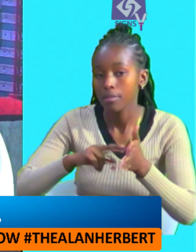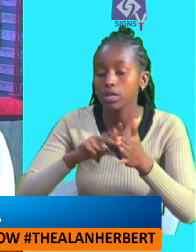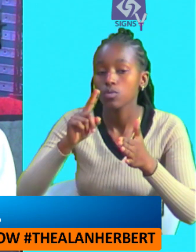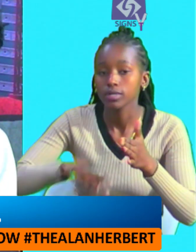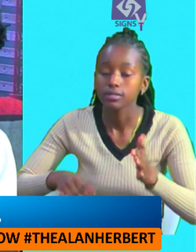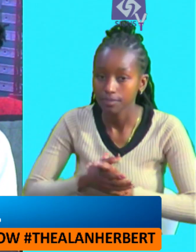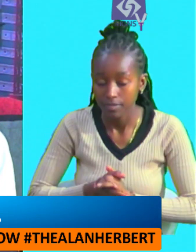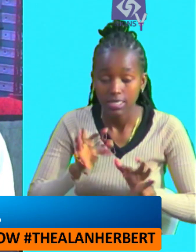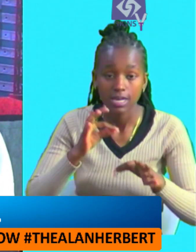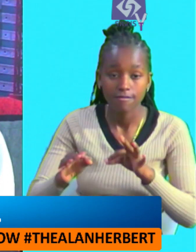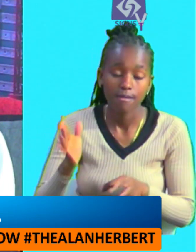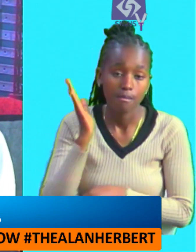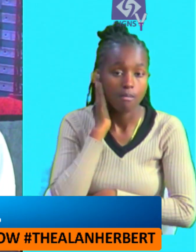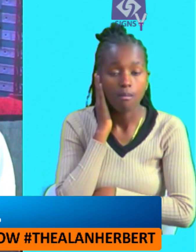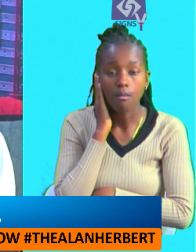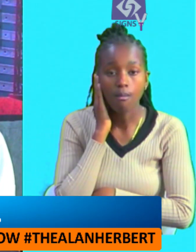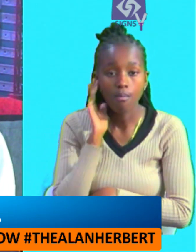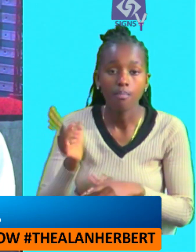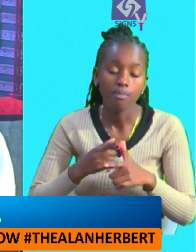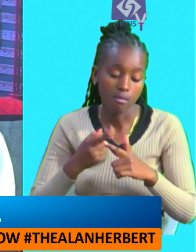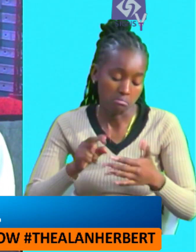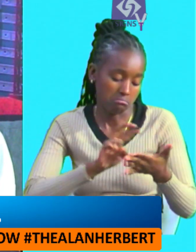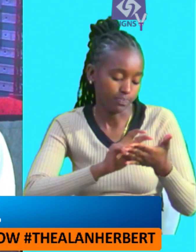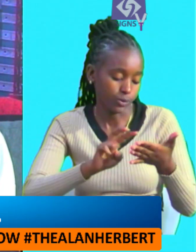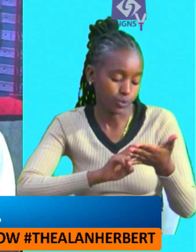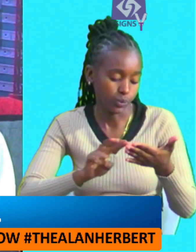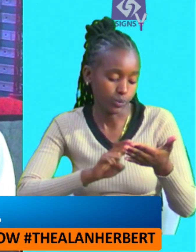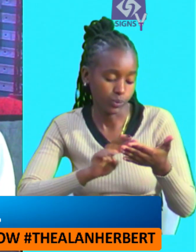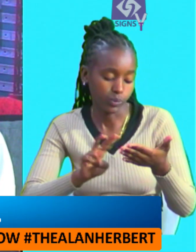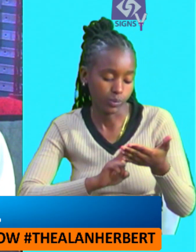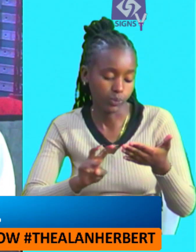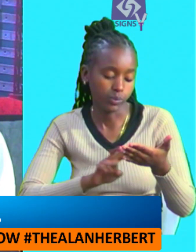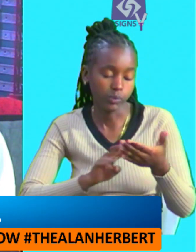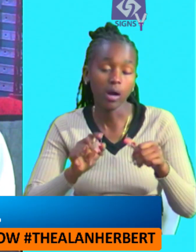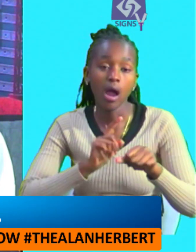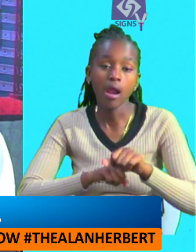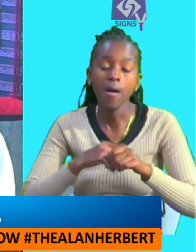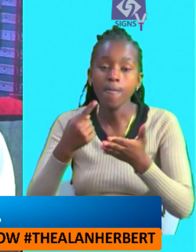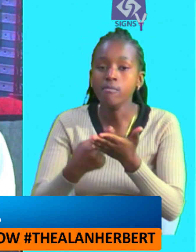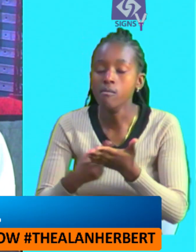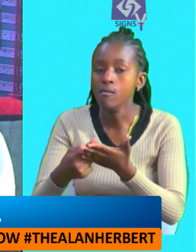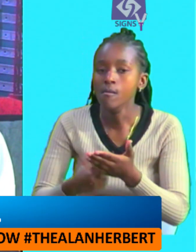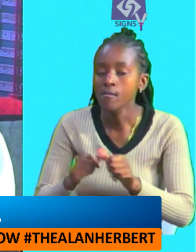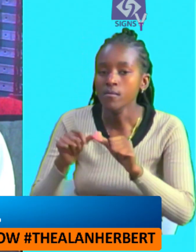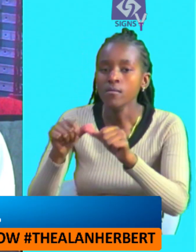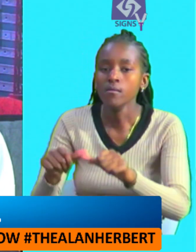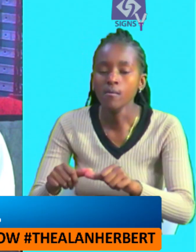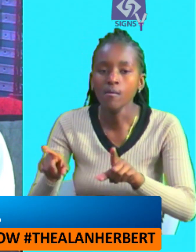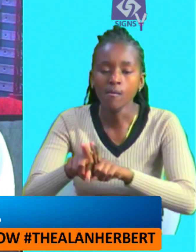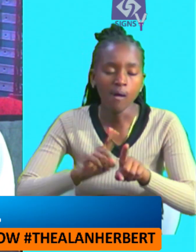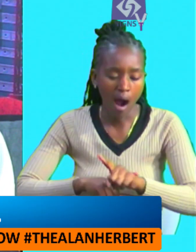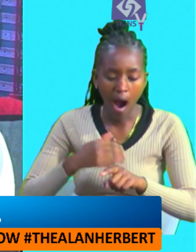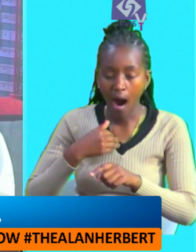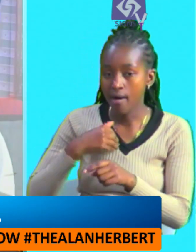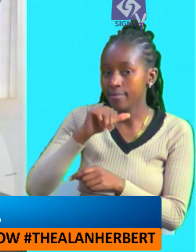are deaf, you can read the text as it goes by. Yeah. But also they have an inbuilt feature into their